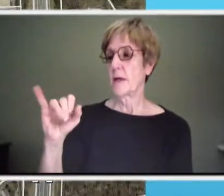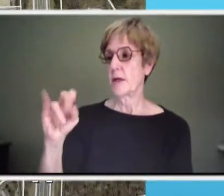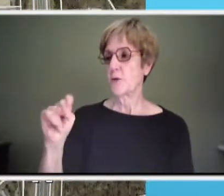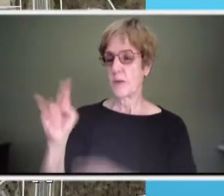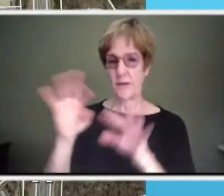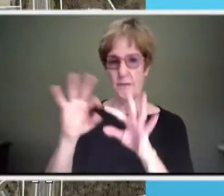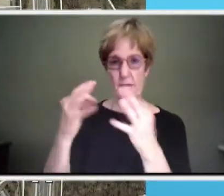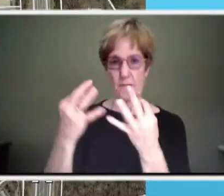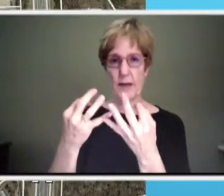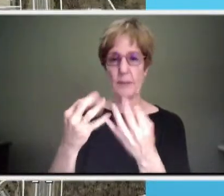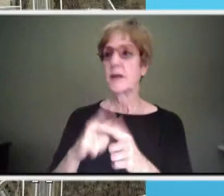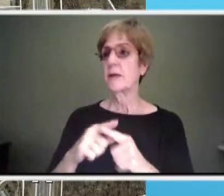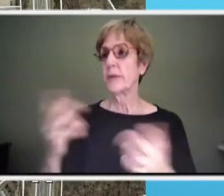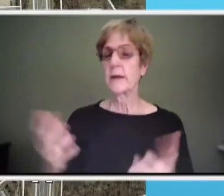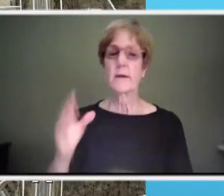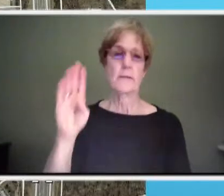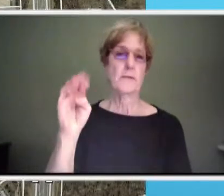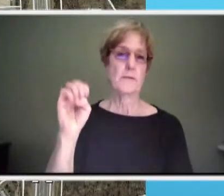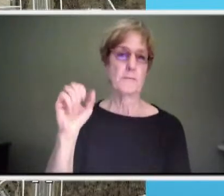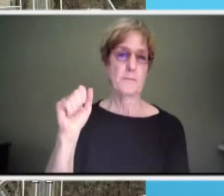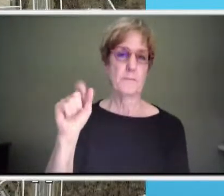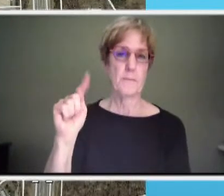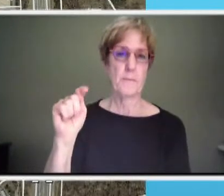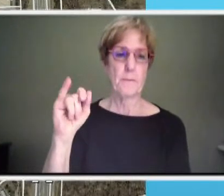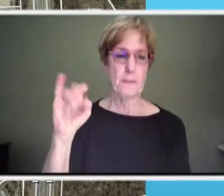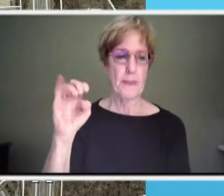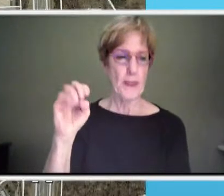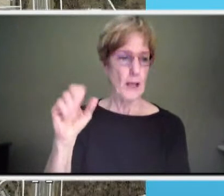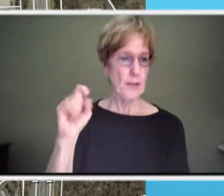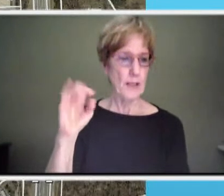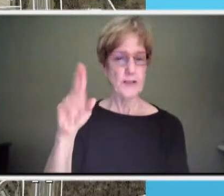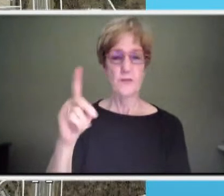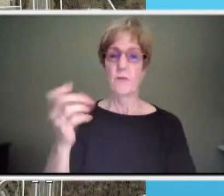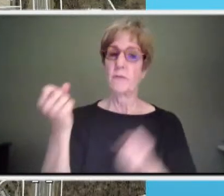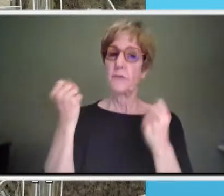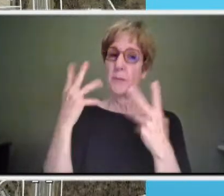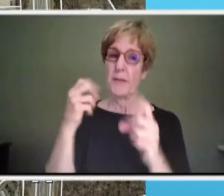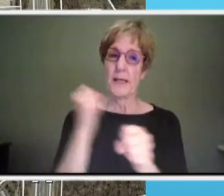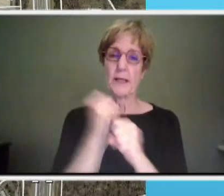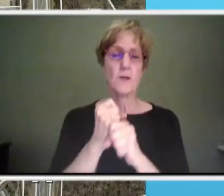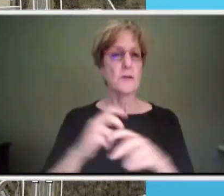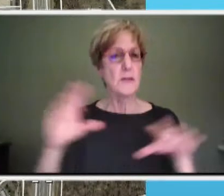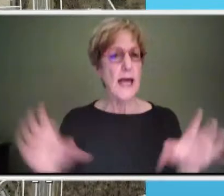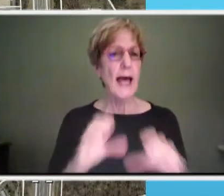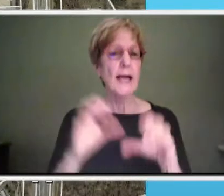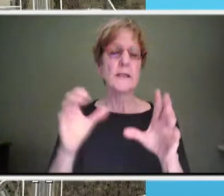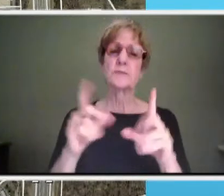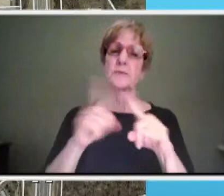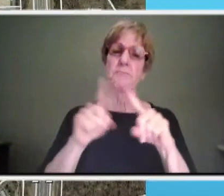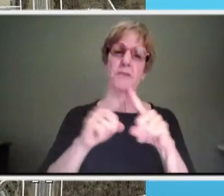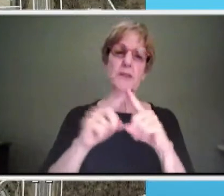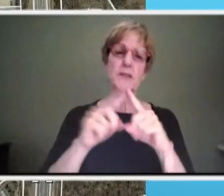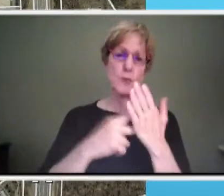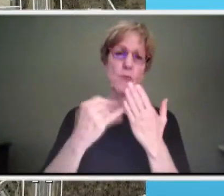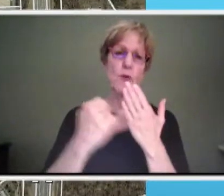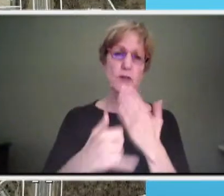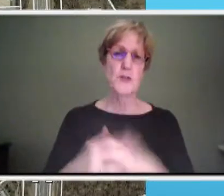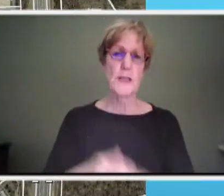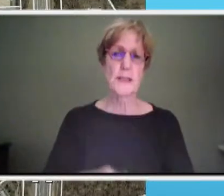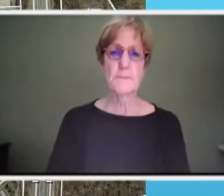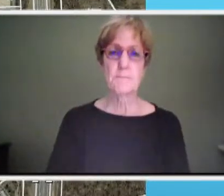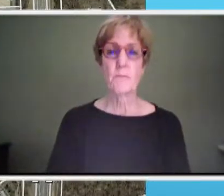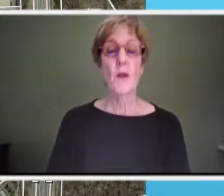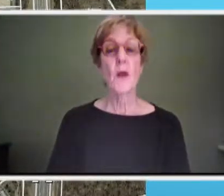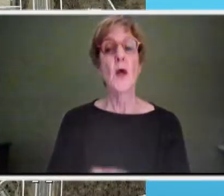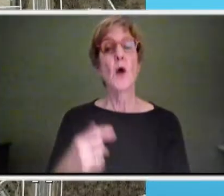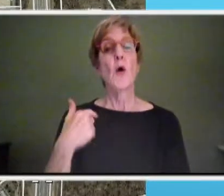been a presence on the Beatties Ford corridor for many years and have been very active in a lot of meaningful projects in that area. What we're talking